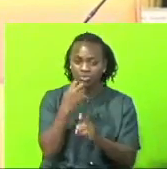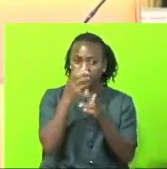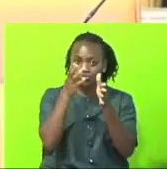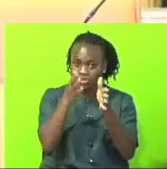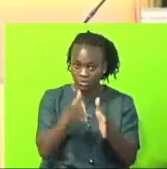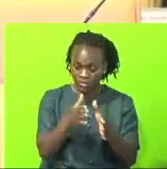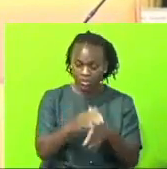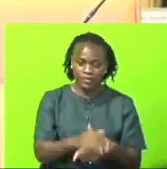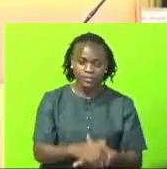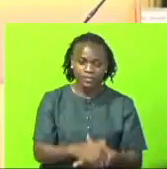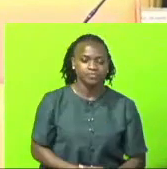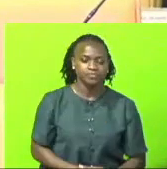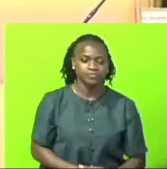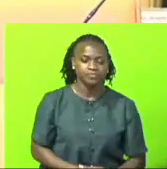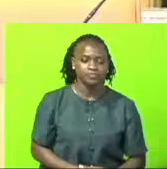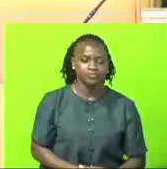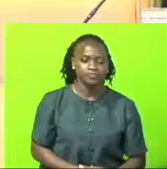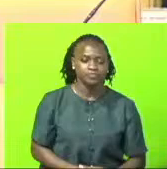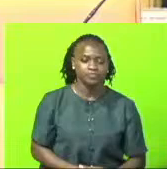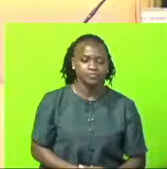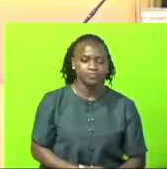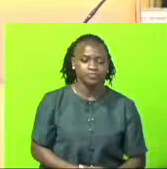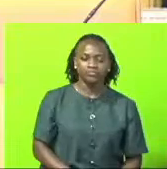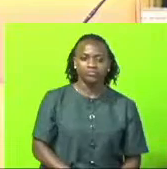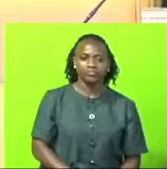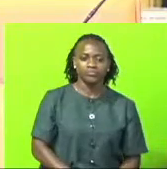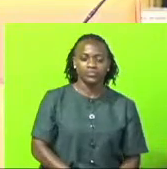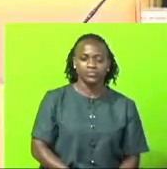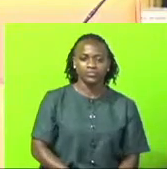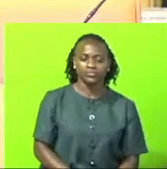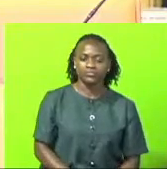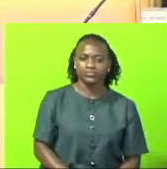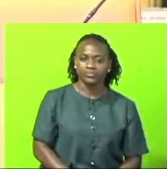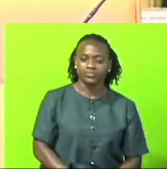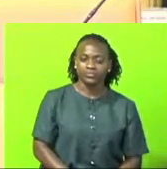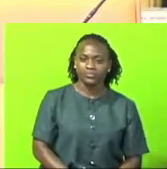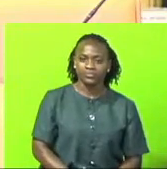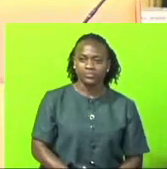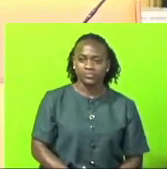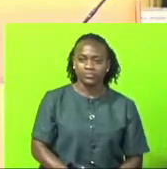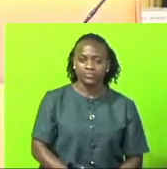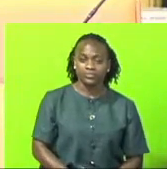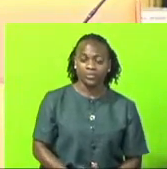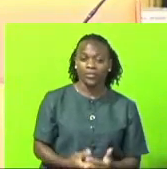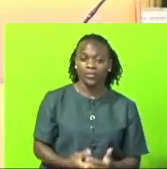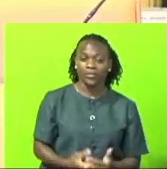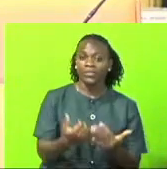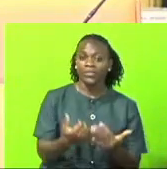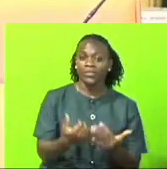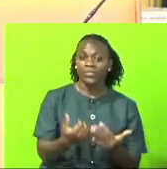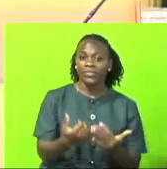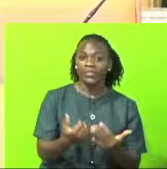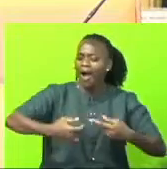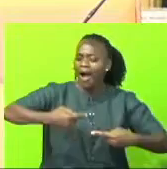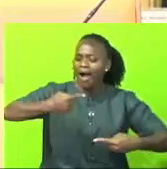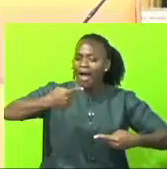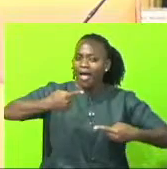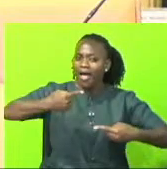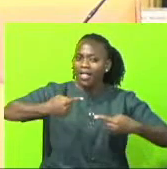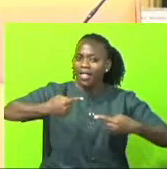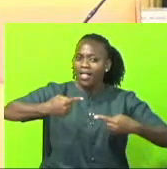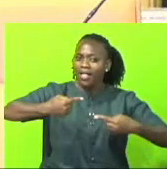Speaker, the gravamen of this argument is eruditely captured by the